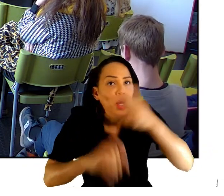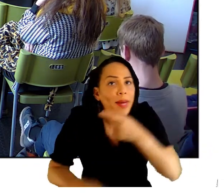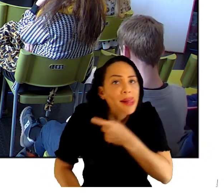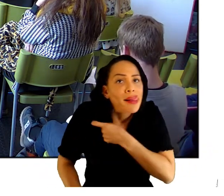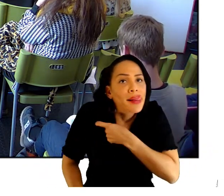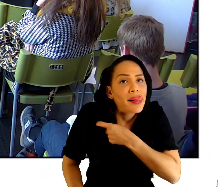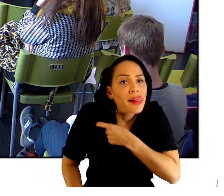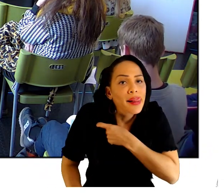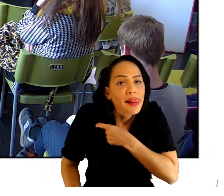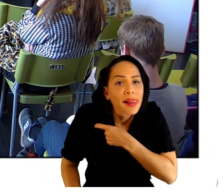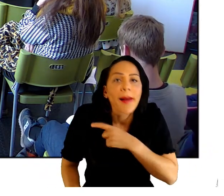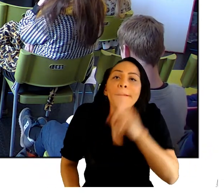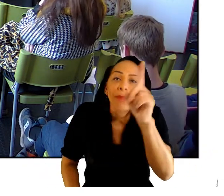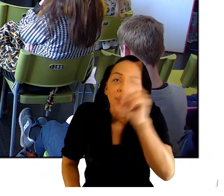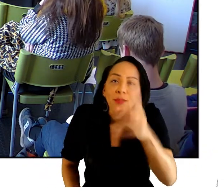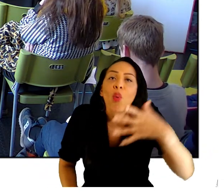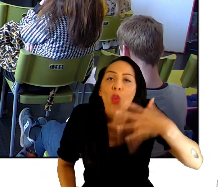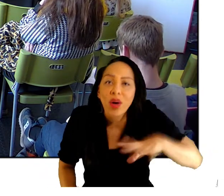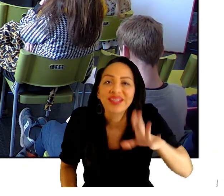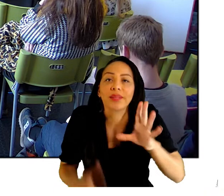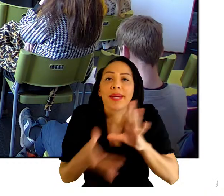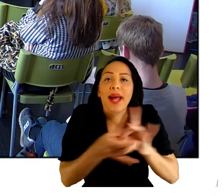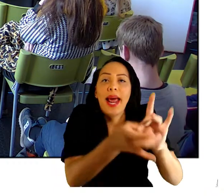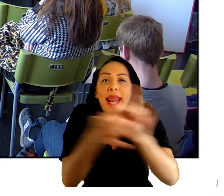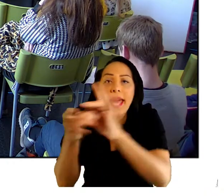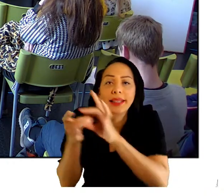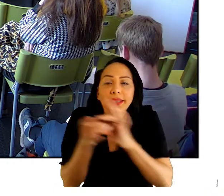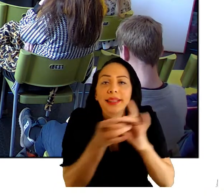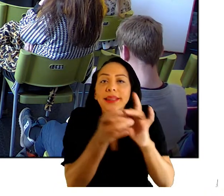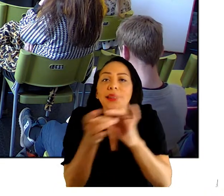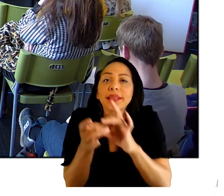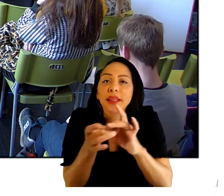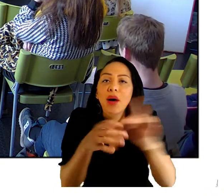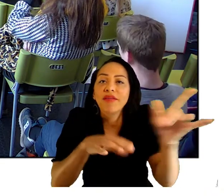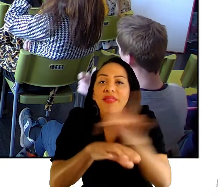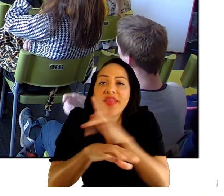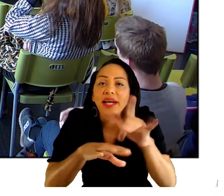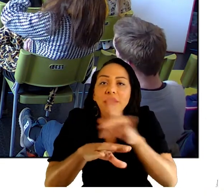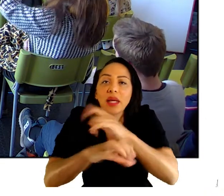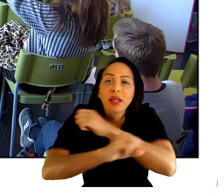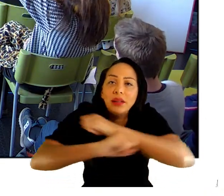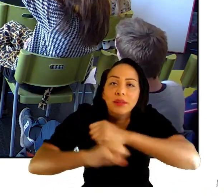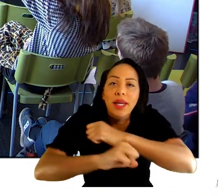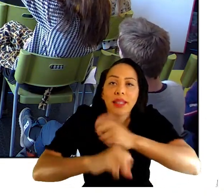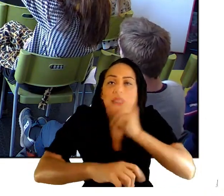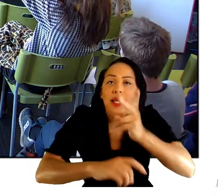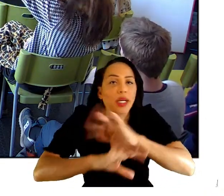that connectedness of the theatre. Yeah.